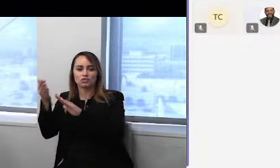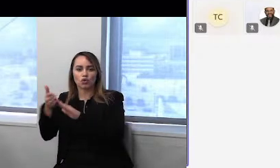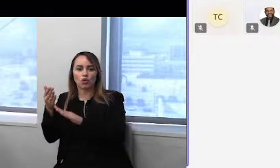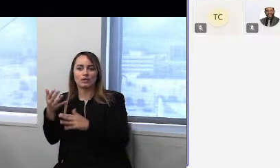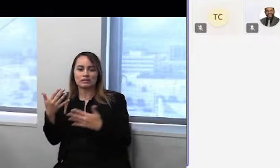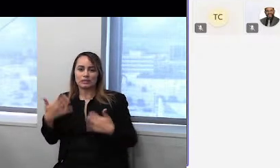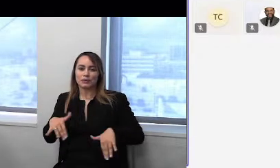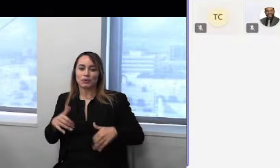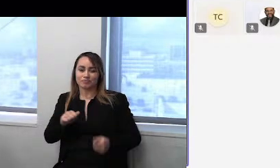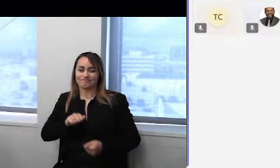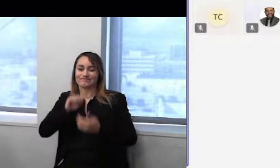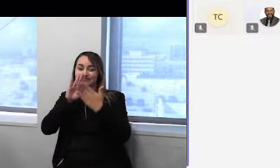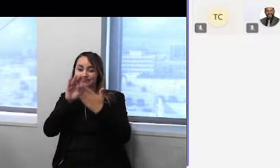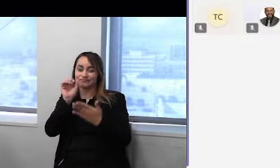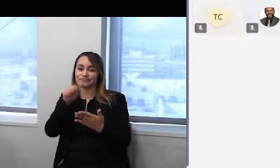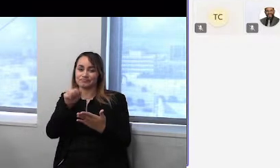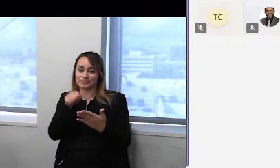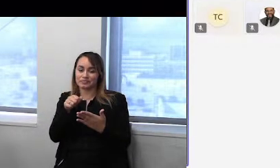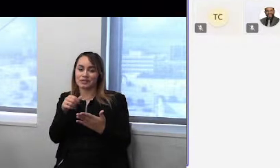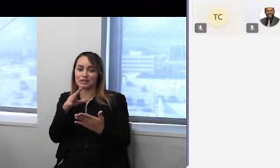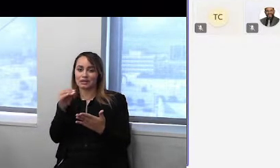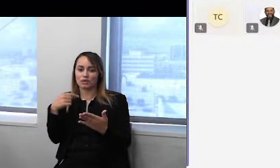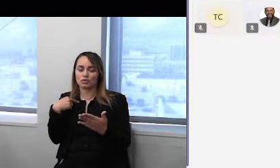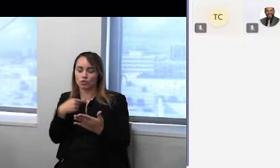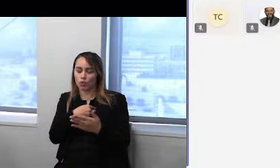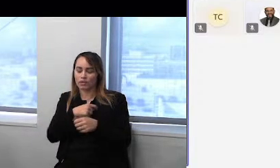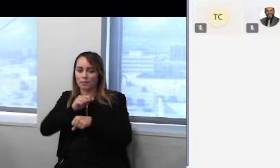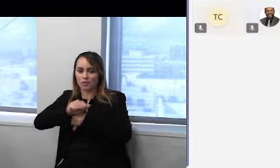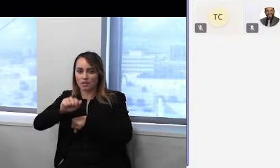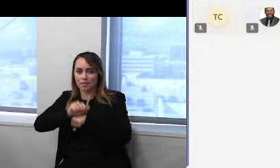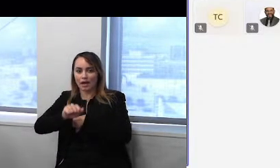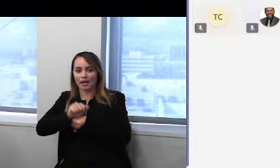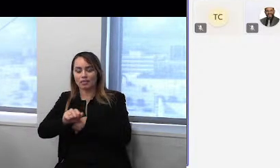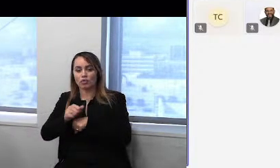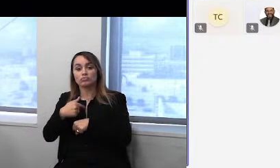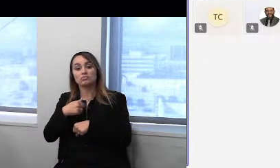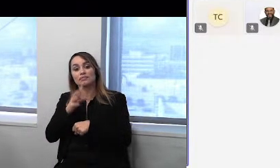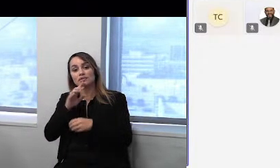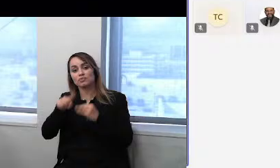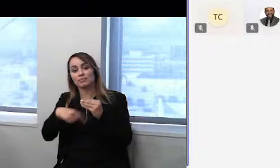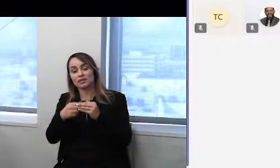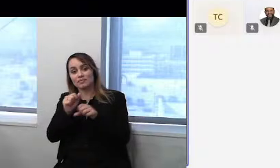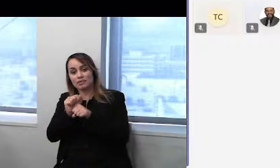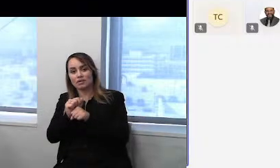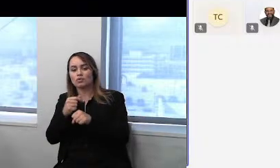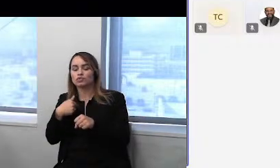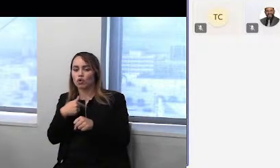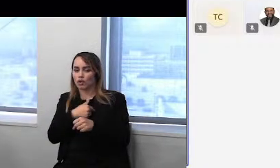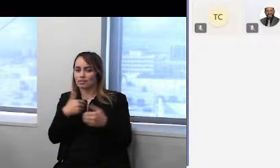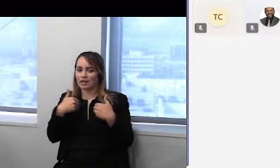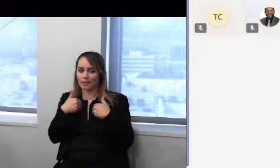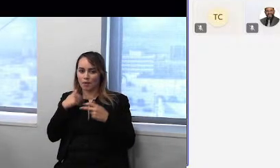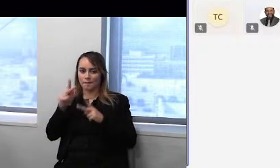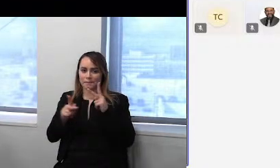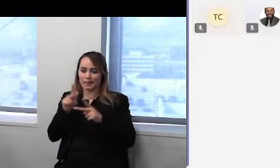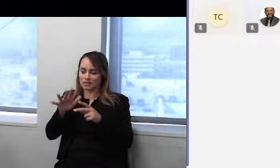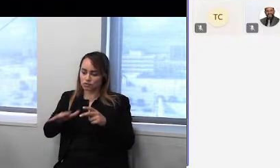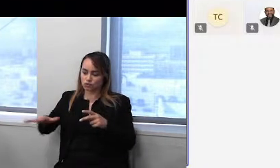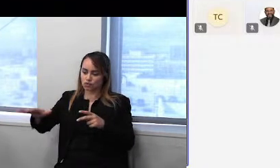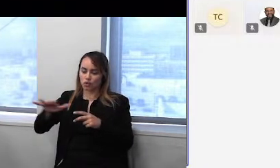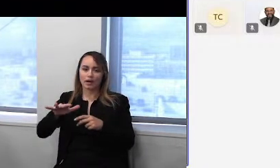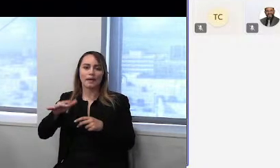And we are working, when I say we are working, is we have the right people in our organization to do this modeling from